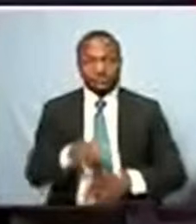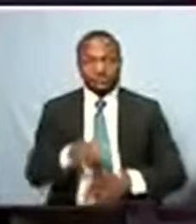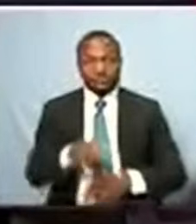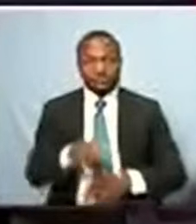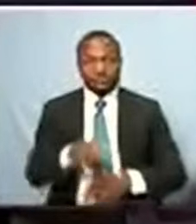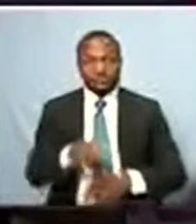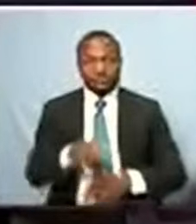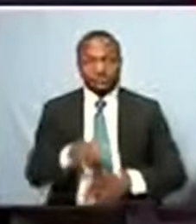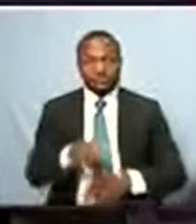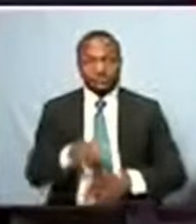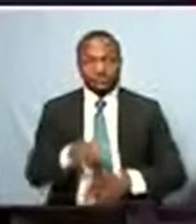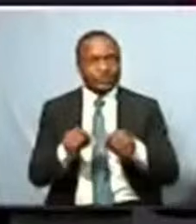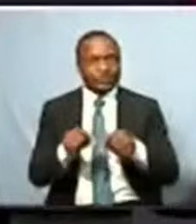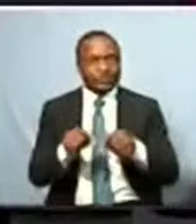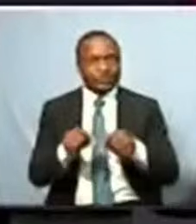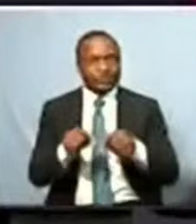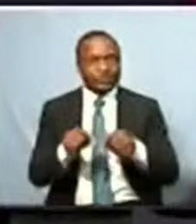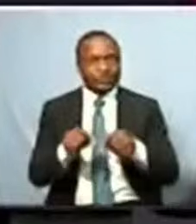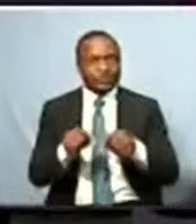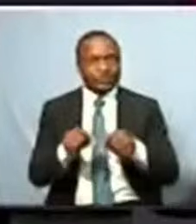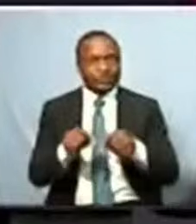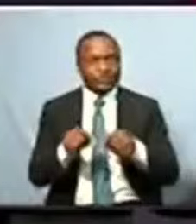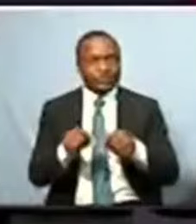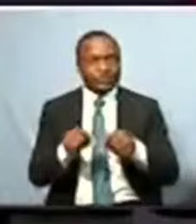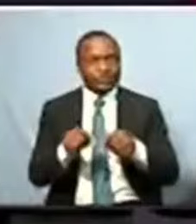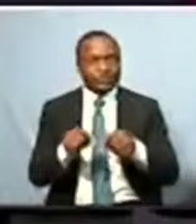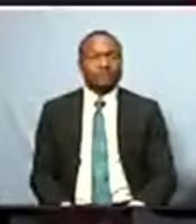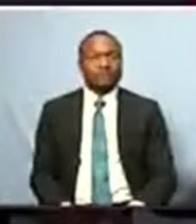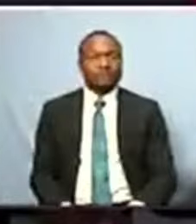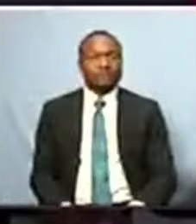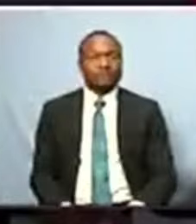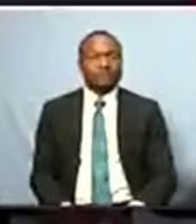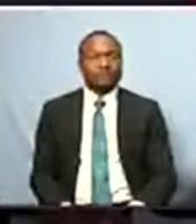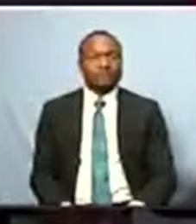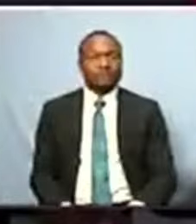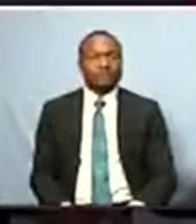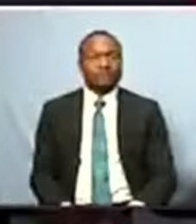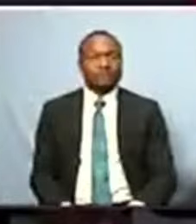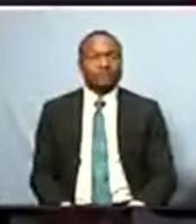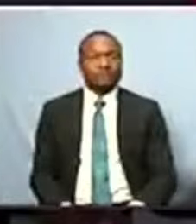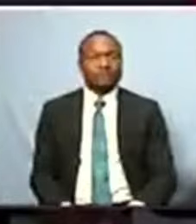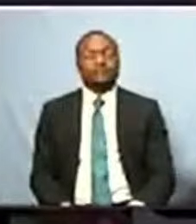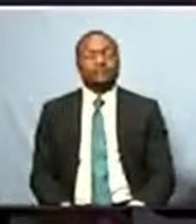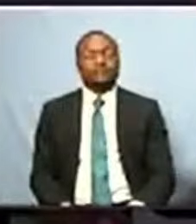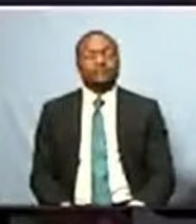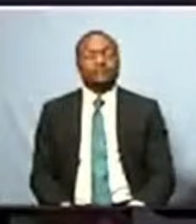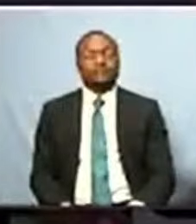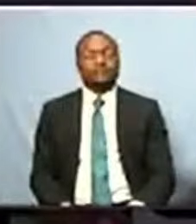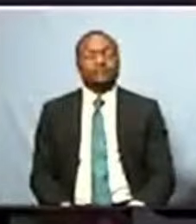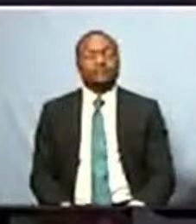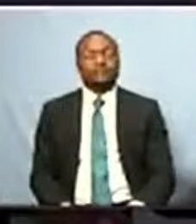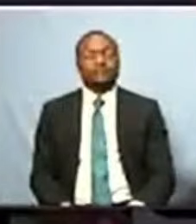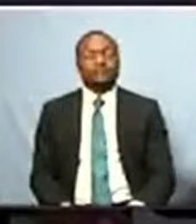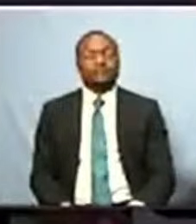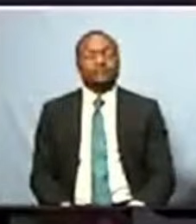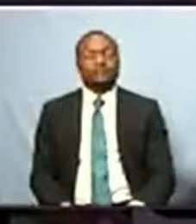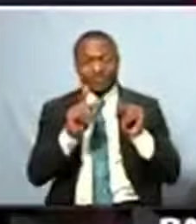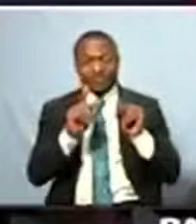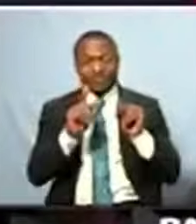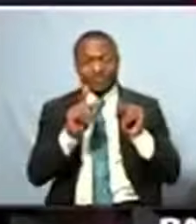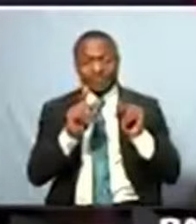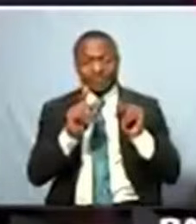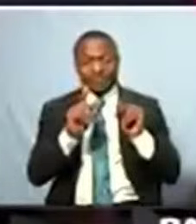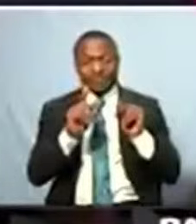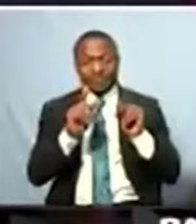May wish to note that whereas in public discourse we refer to the